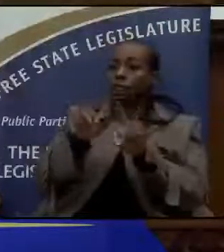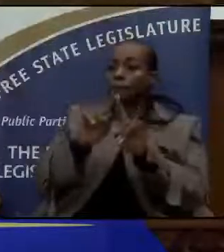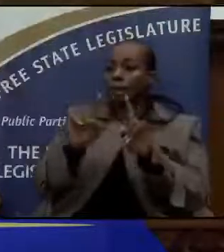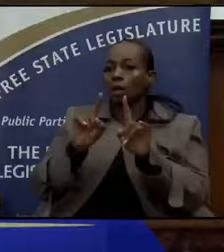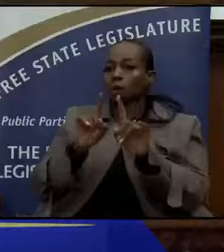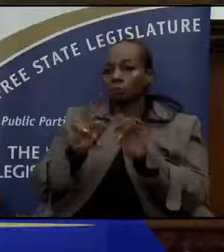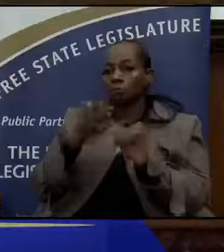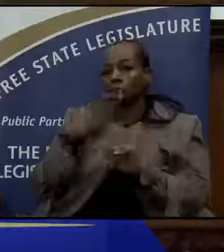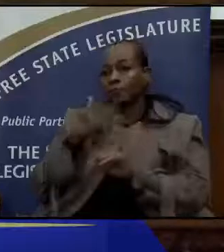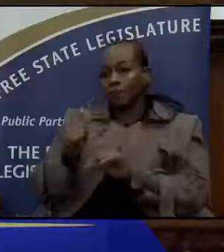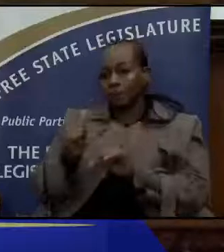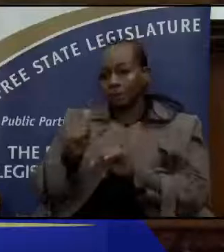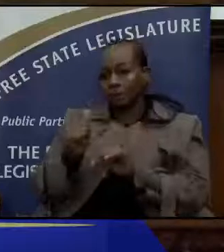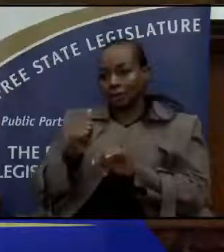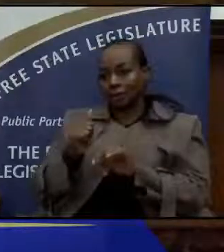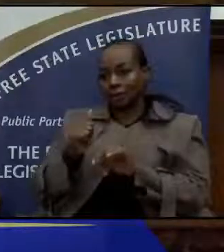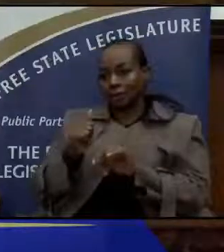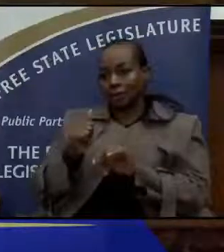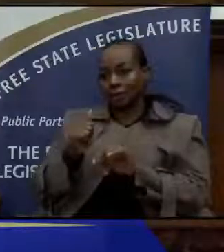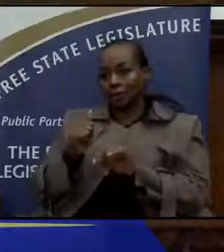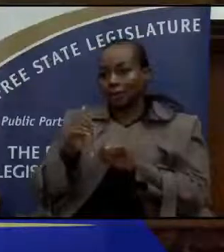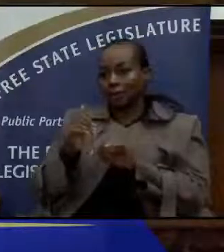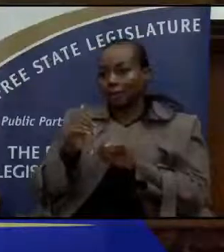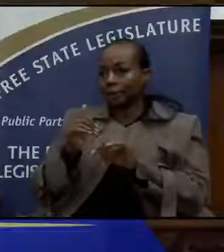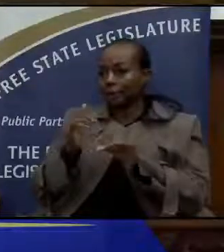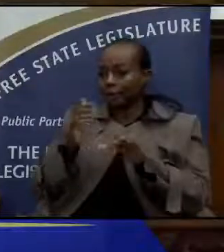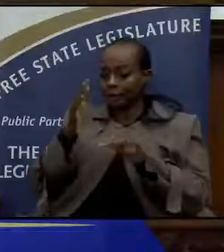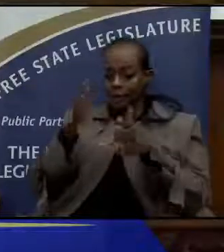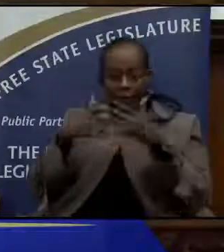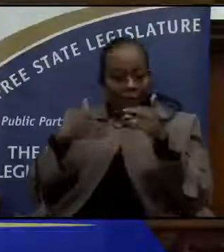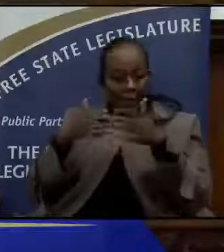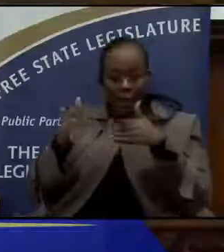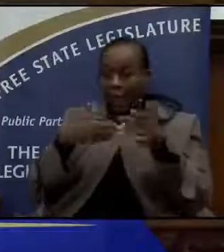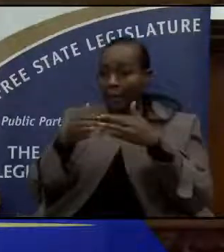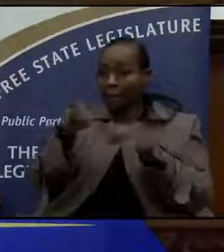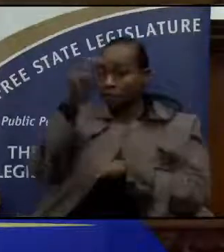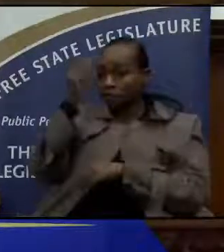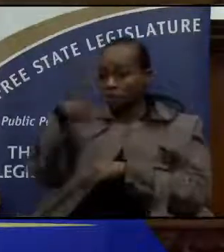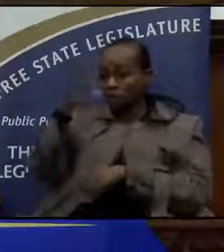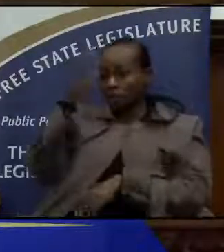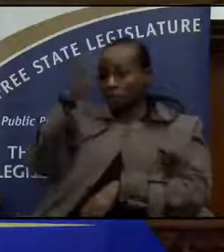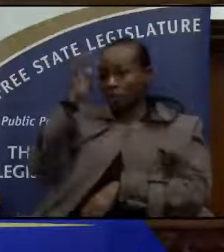please, you can just bring any child that you know, but those children,